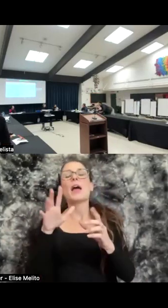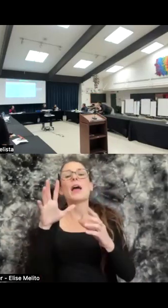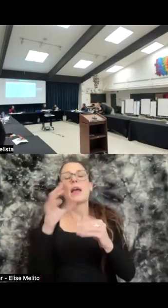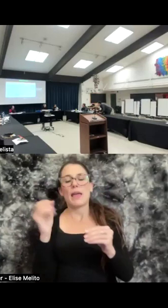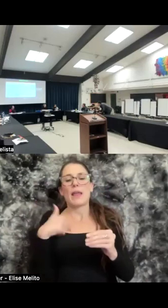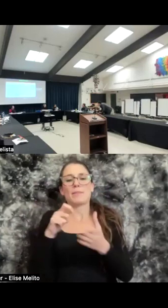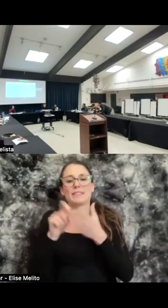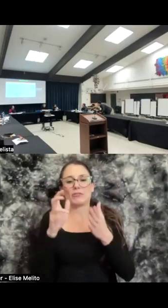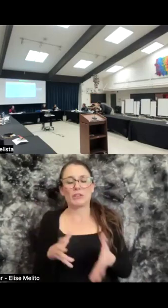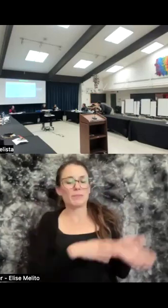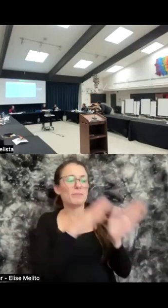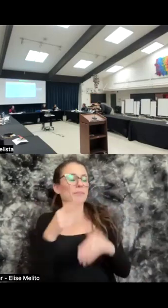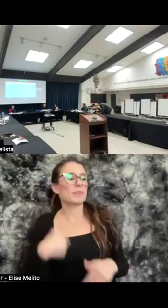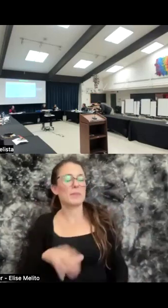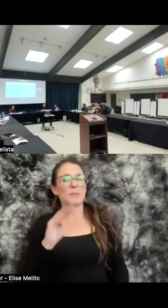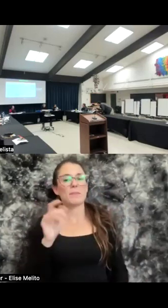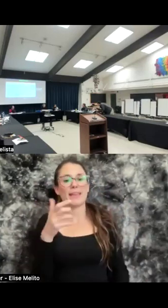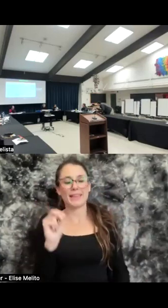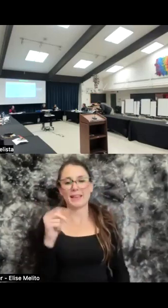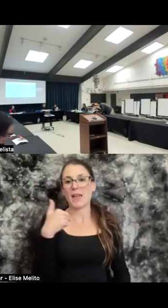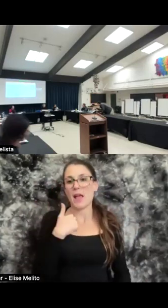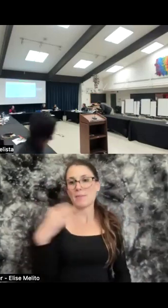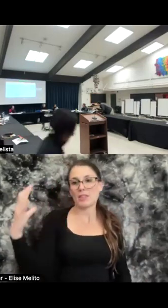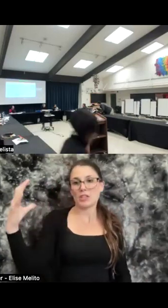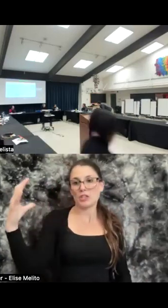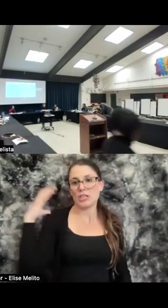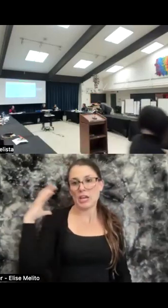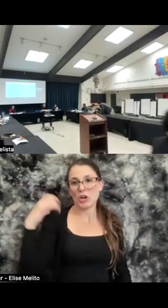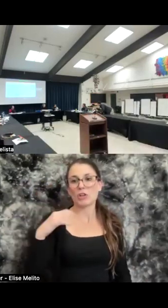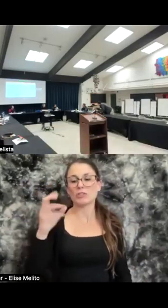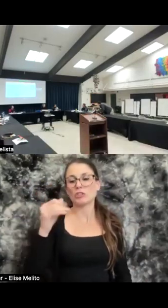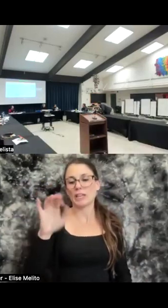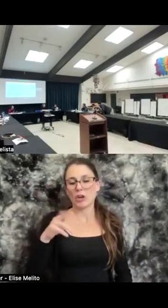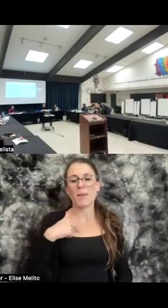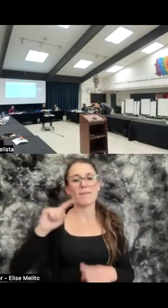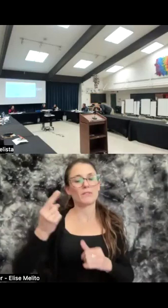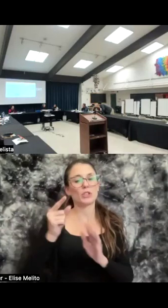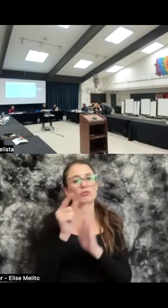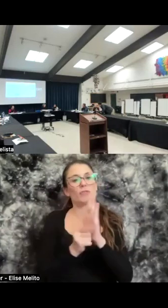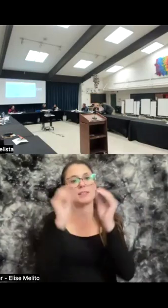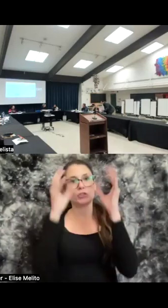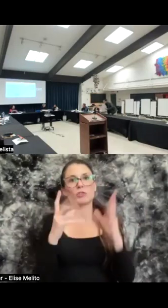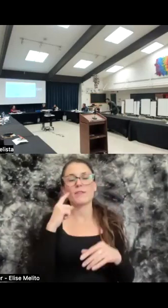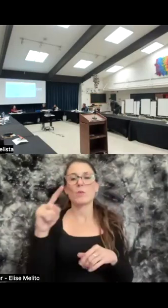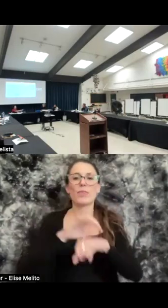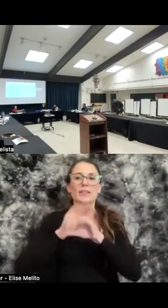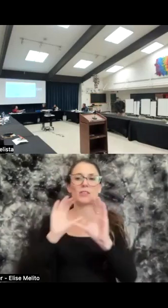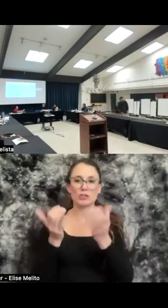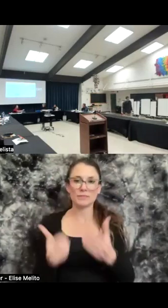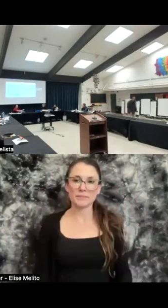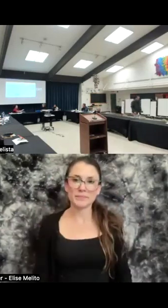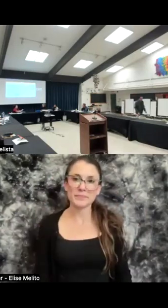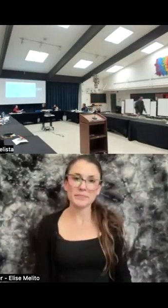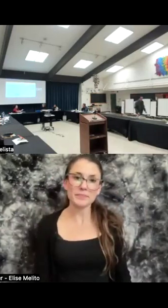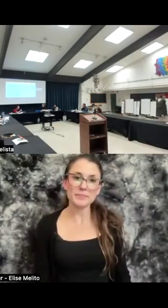And I'm Megan Krim, and I'm the chair, and I'm a first grade teacher for the English class.